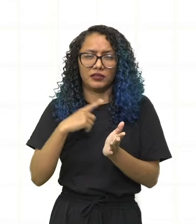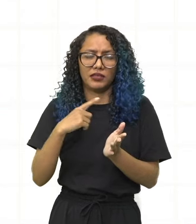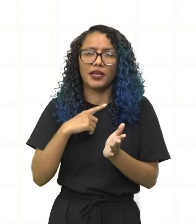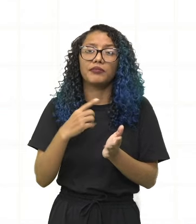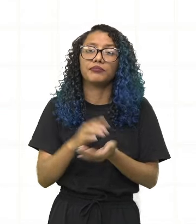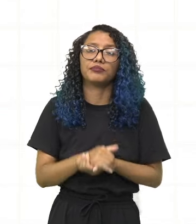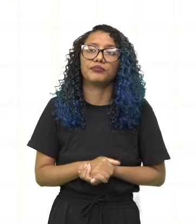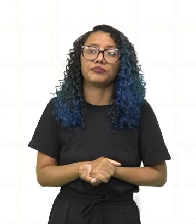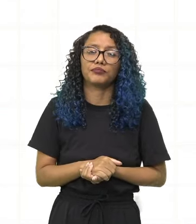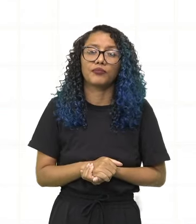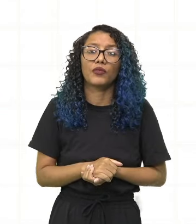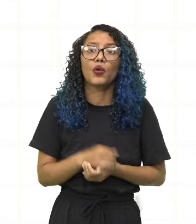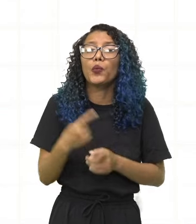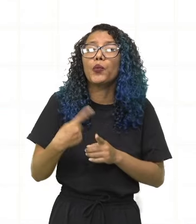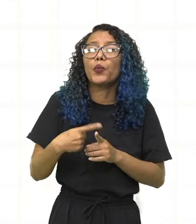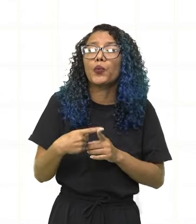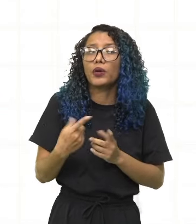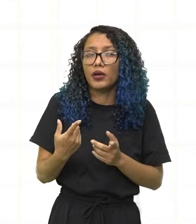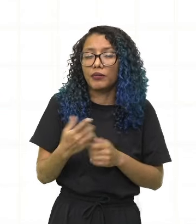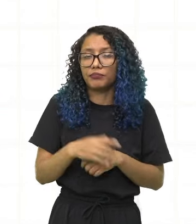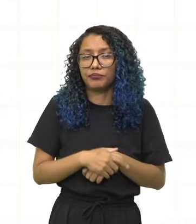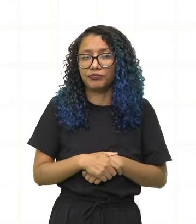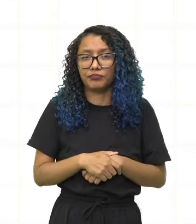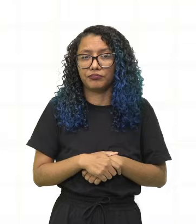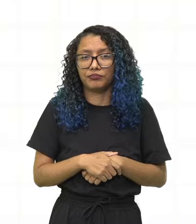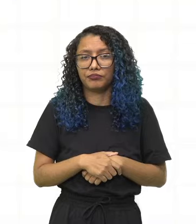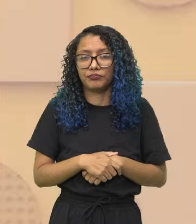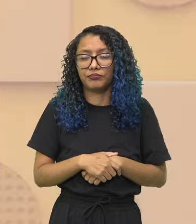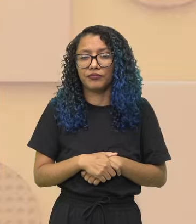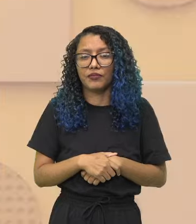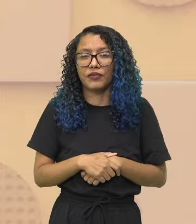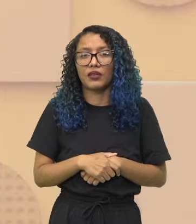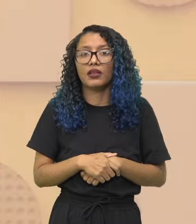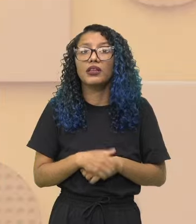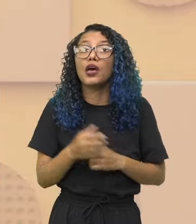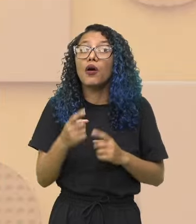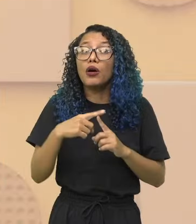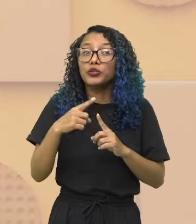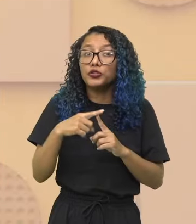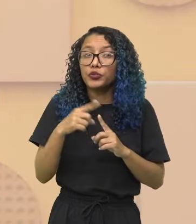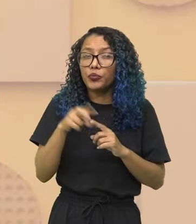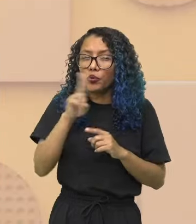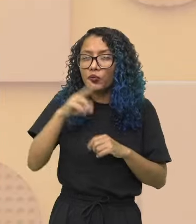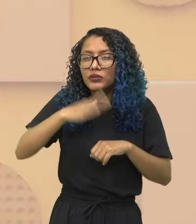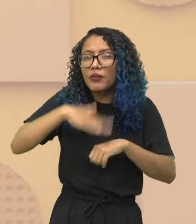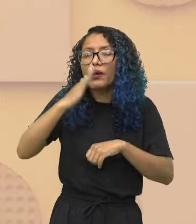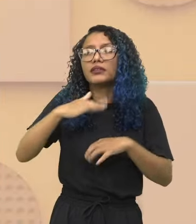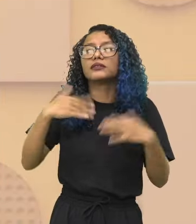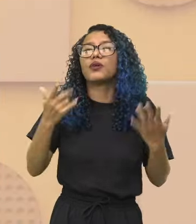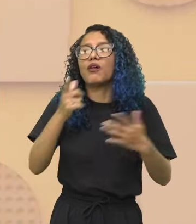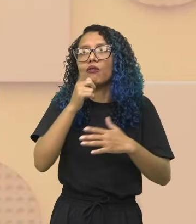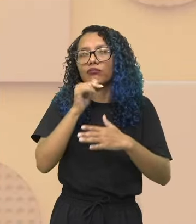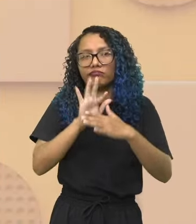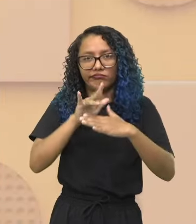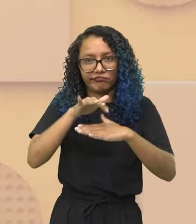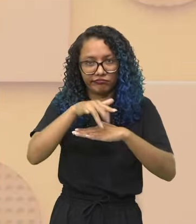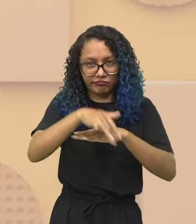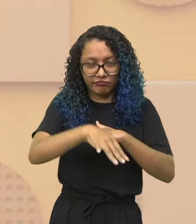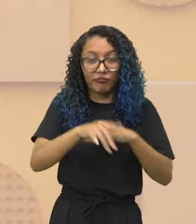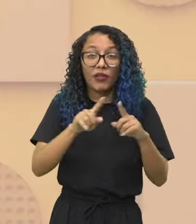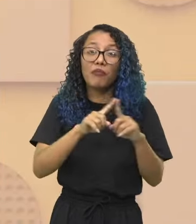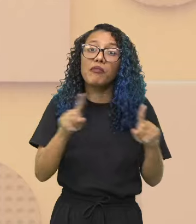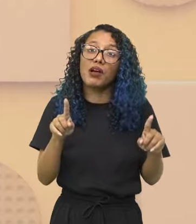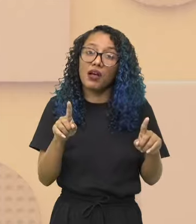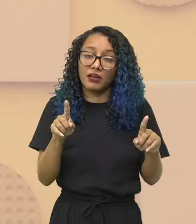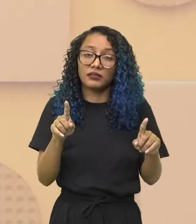because we saw there in the text that the most used sources are the most and we will also see